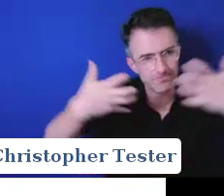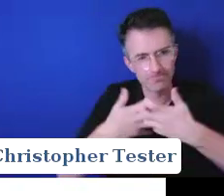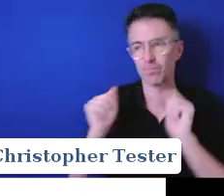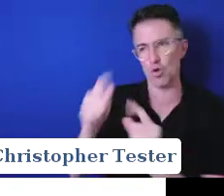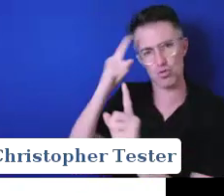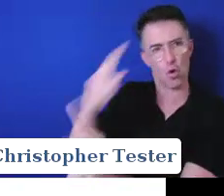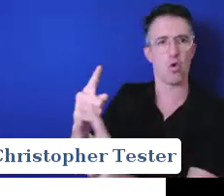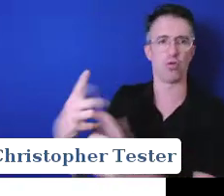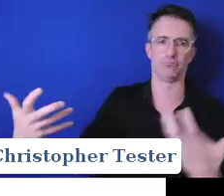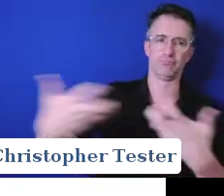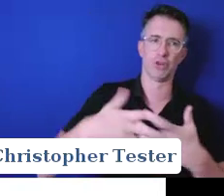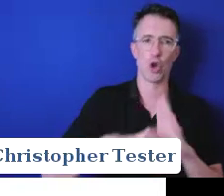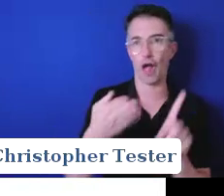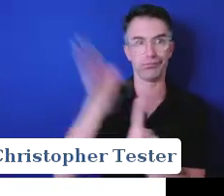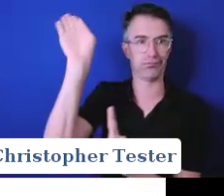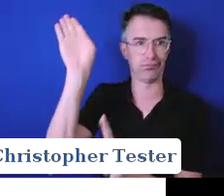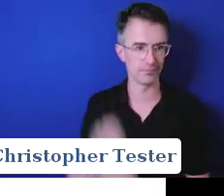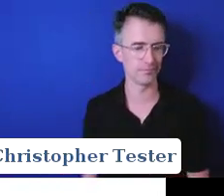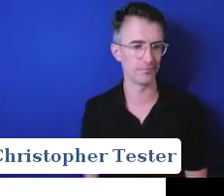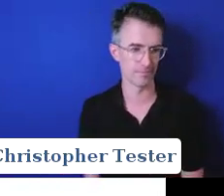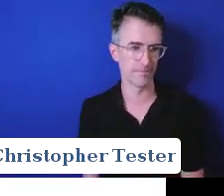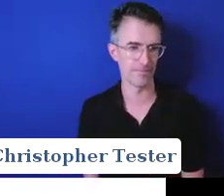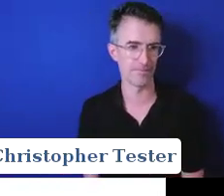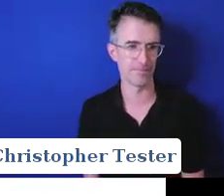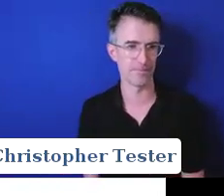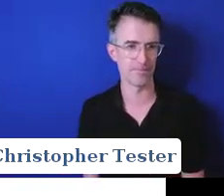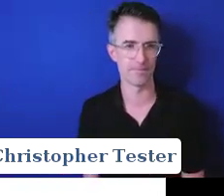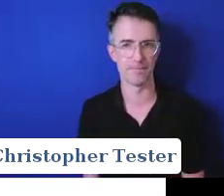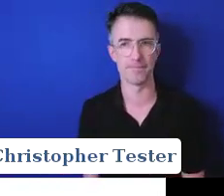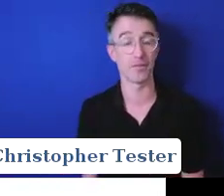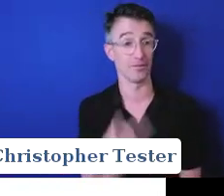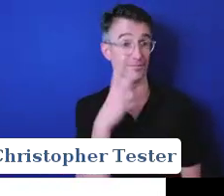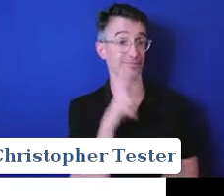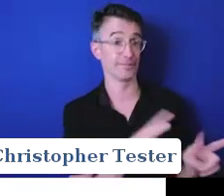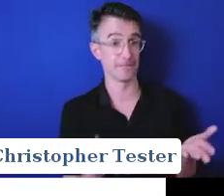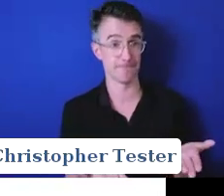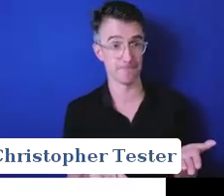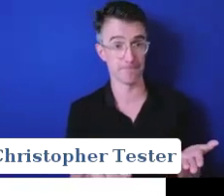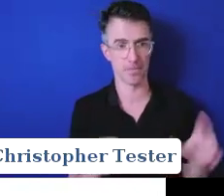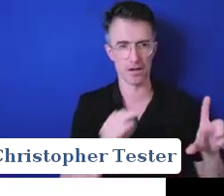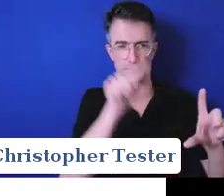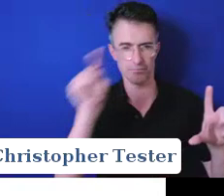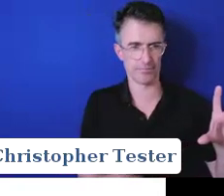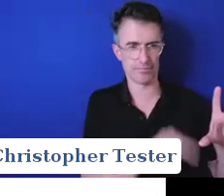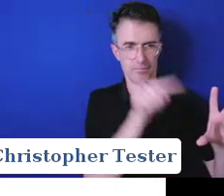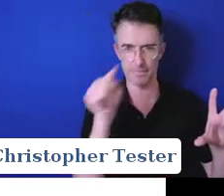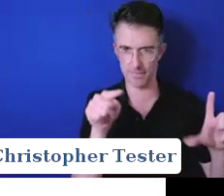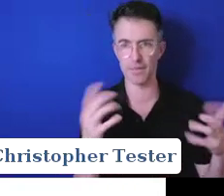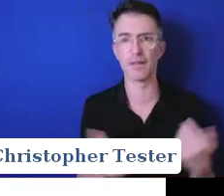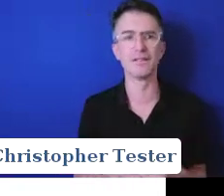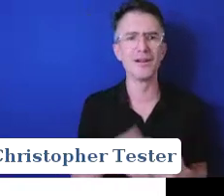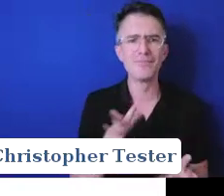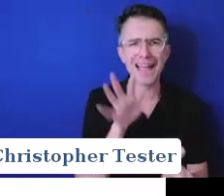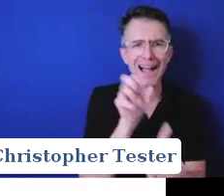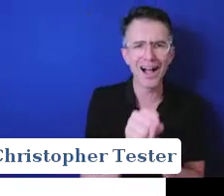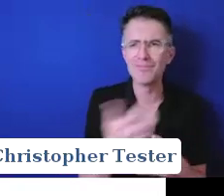So the process to identify the poor household, we have many steps. The first